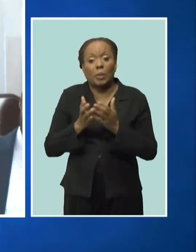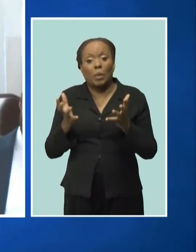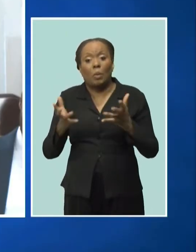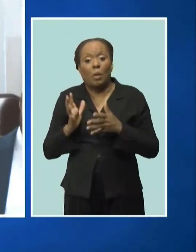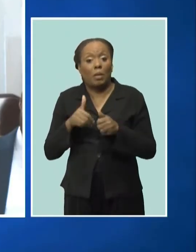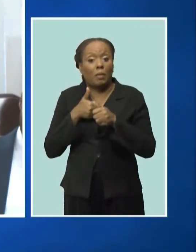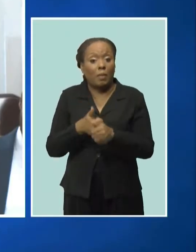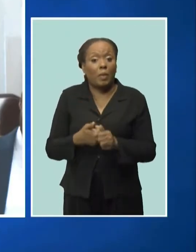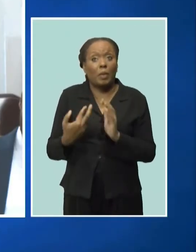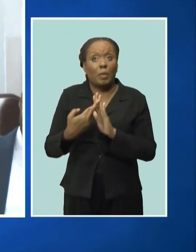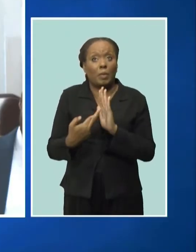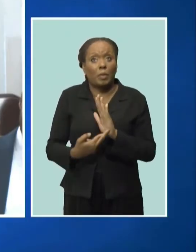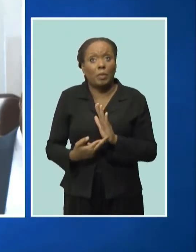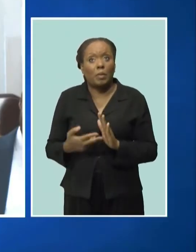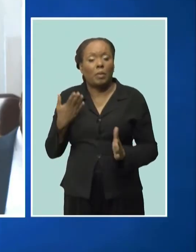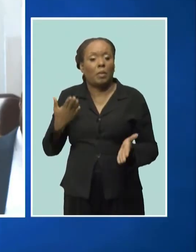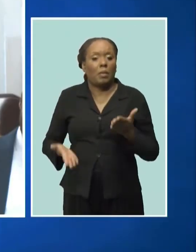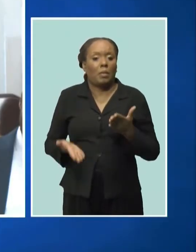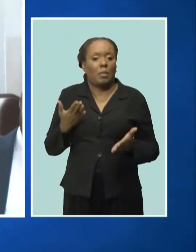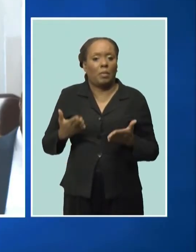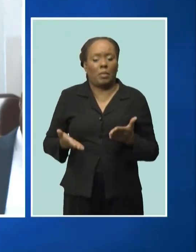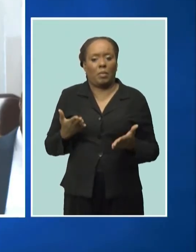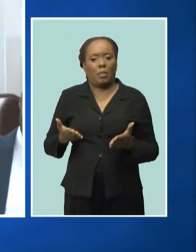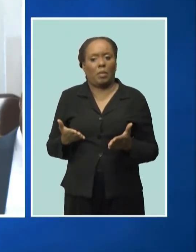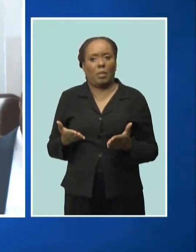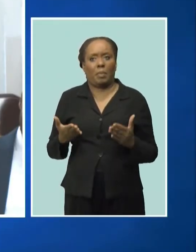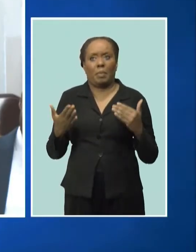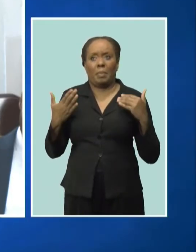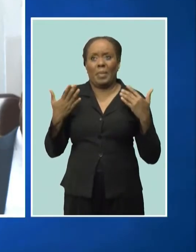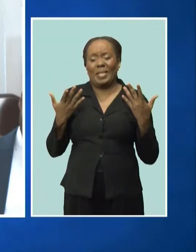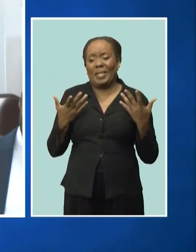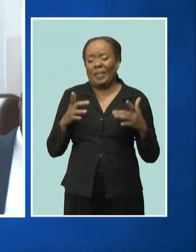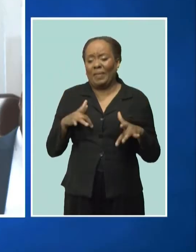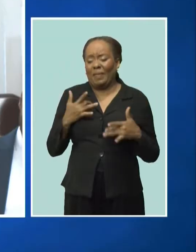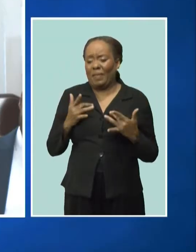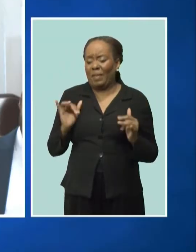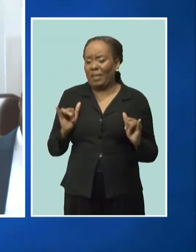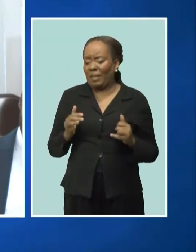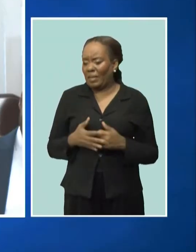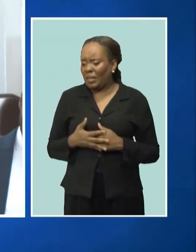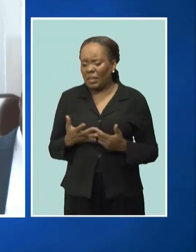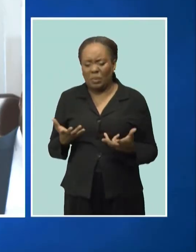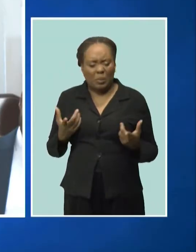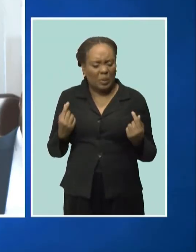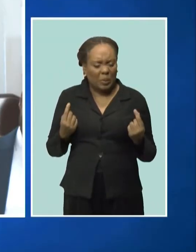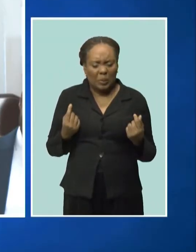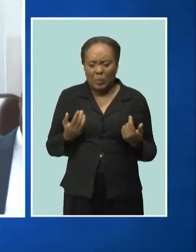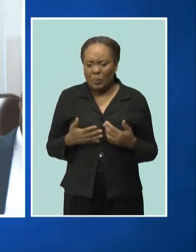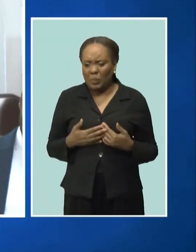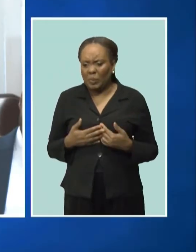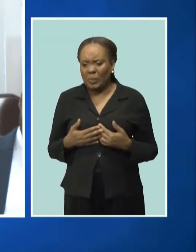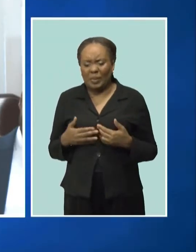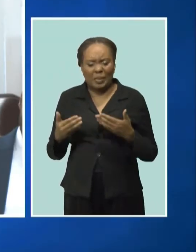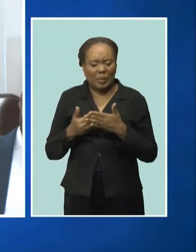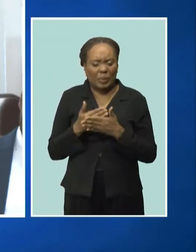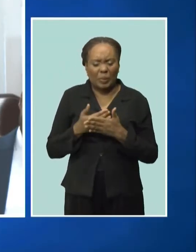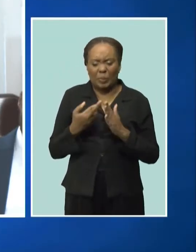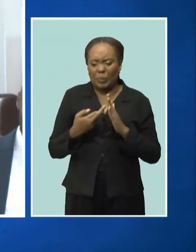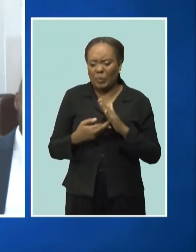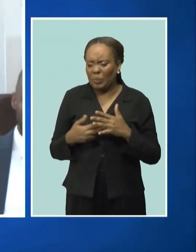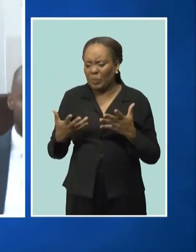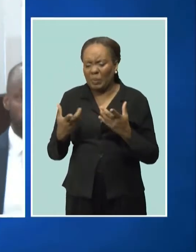will find themselves in a spot of bother trying to keep up compliance. And those of us who have